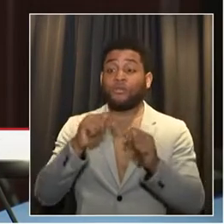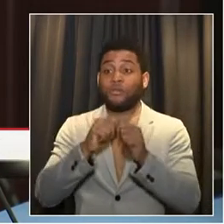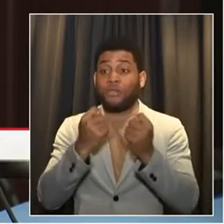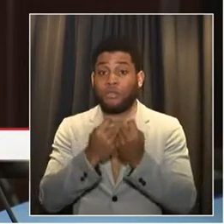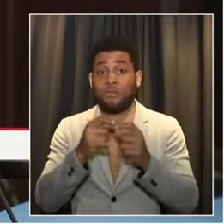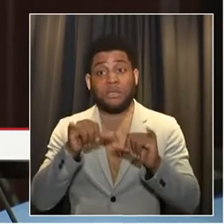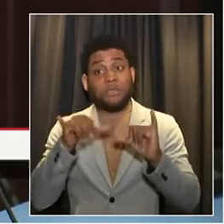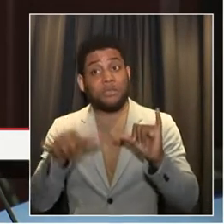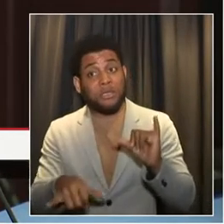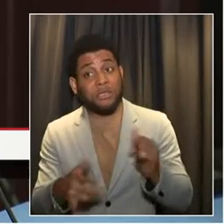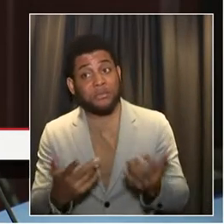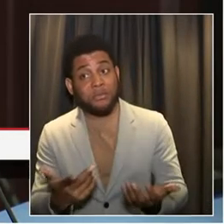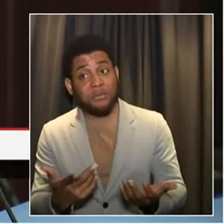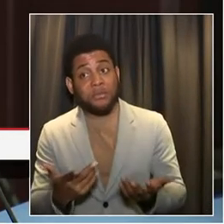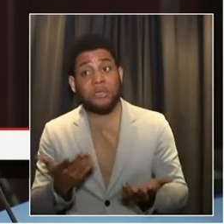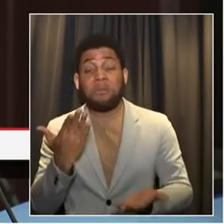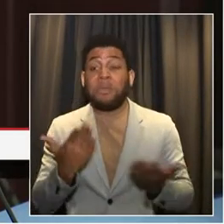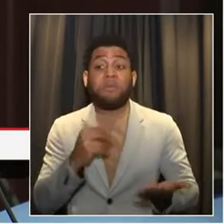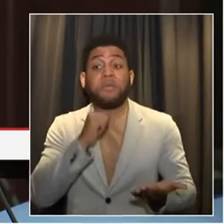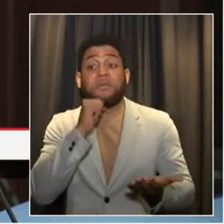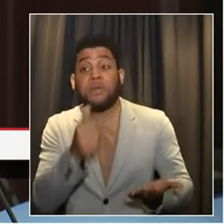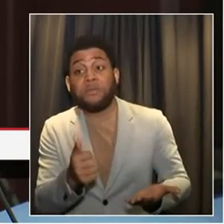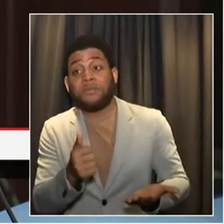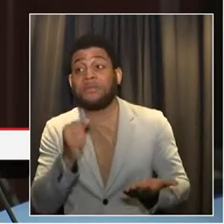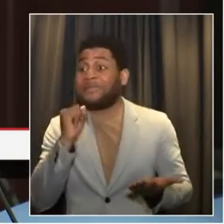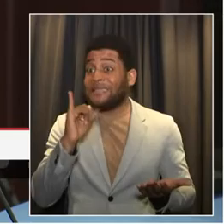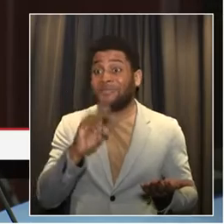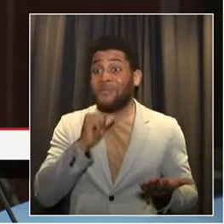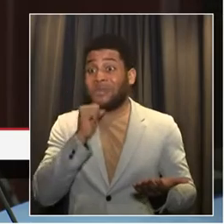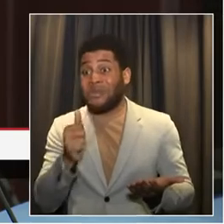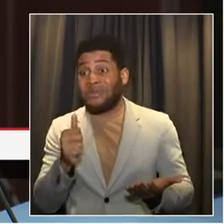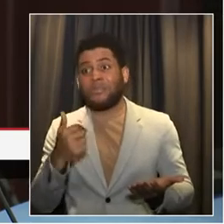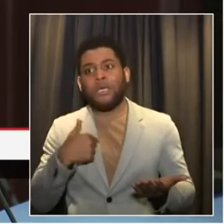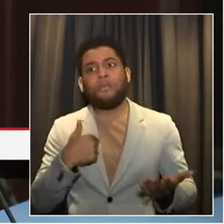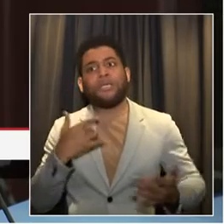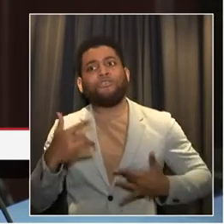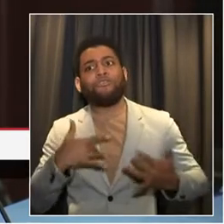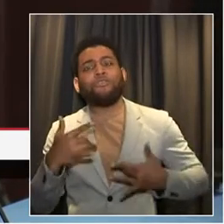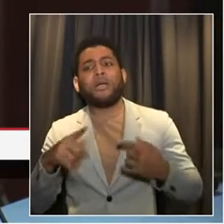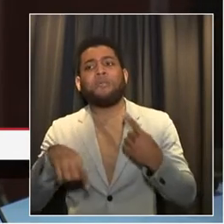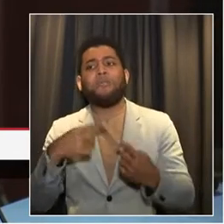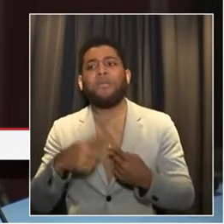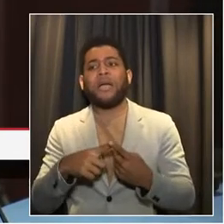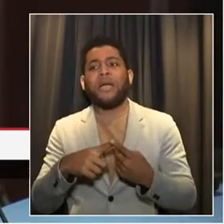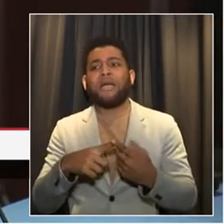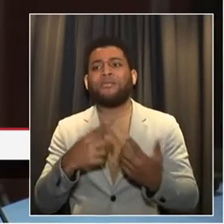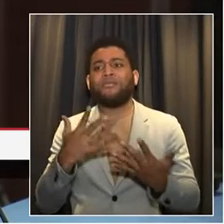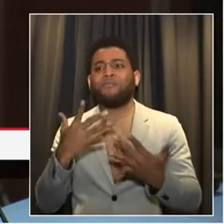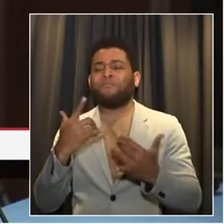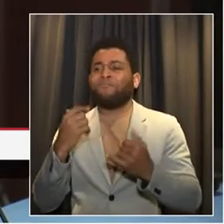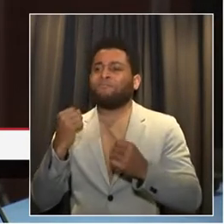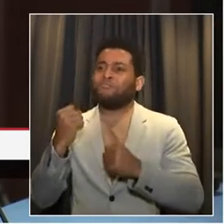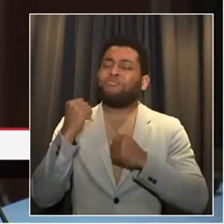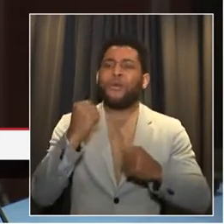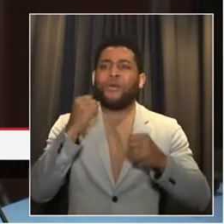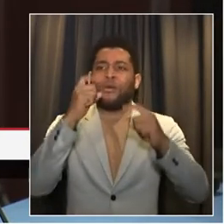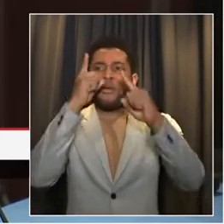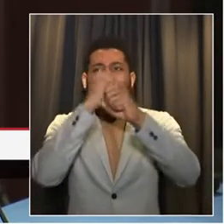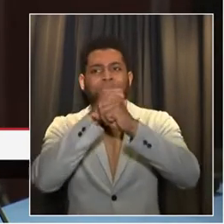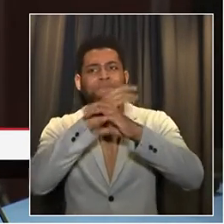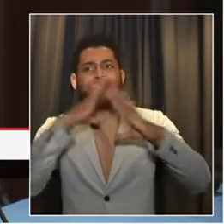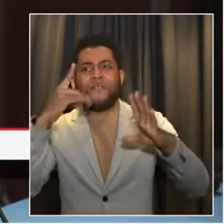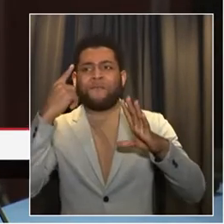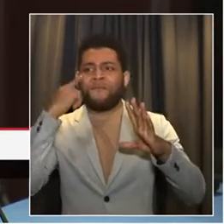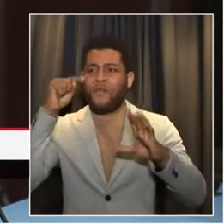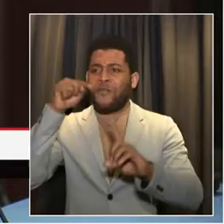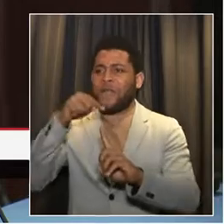get excited about a bold vision in a post-Capitals Wizard world. So, and I don't know when we're